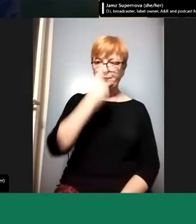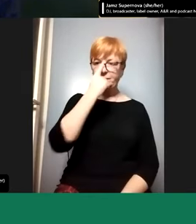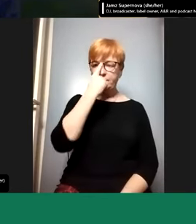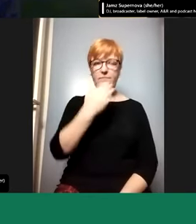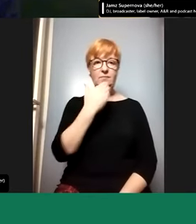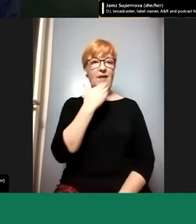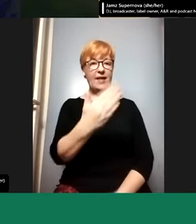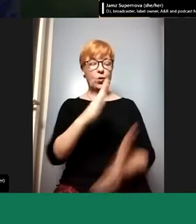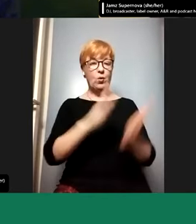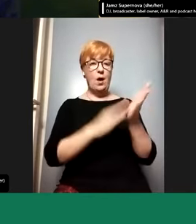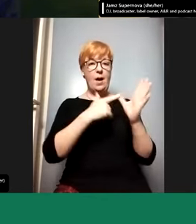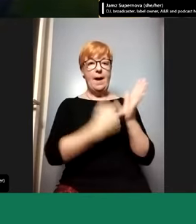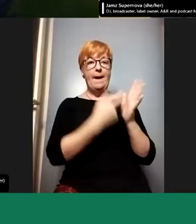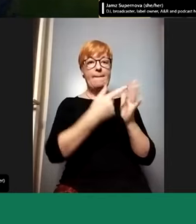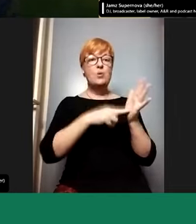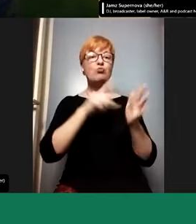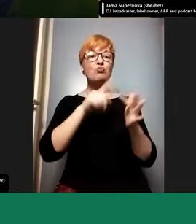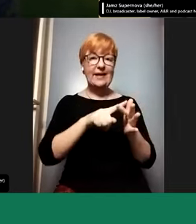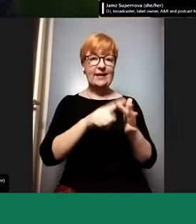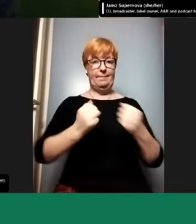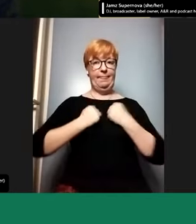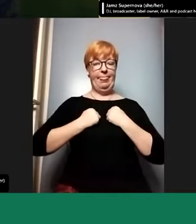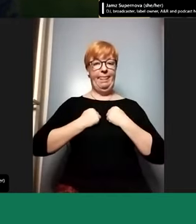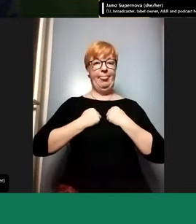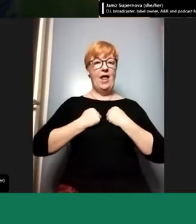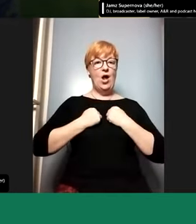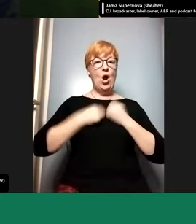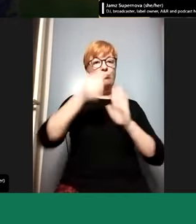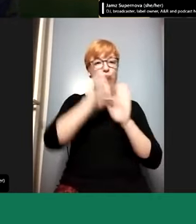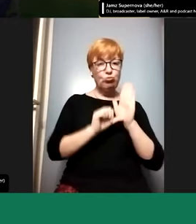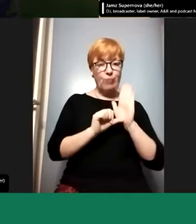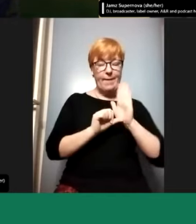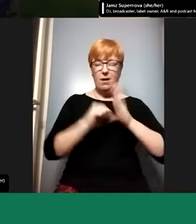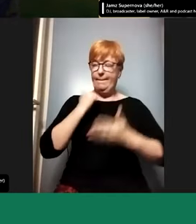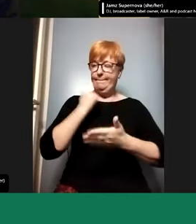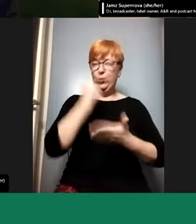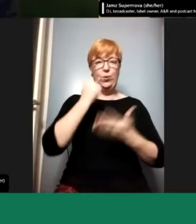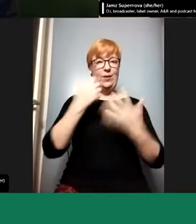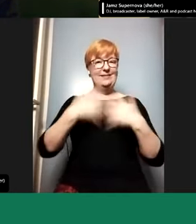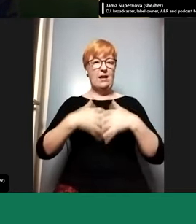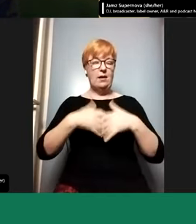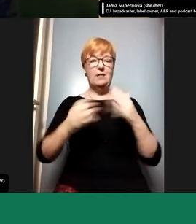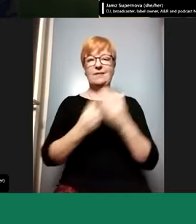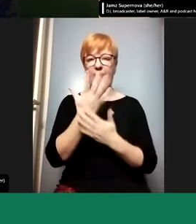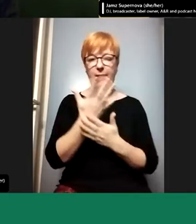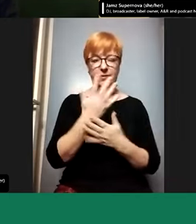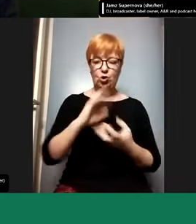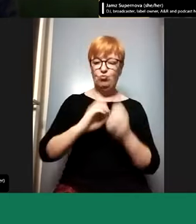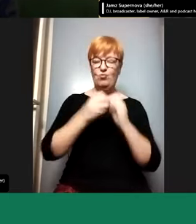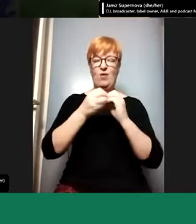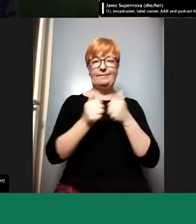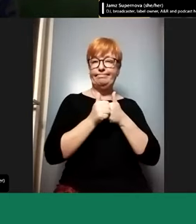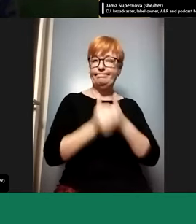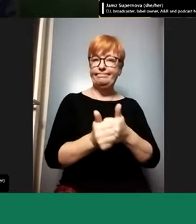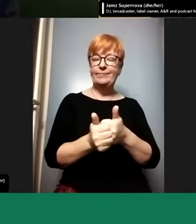Maureen, who is our programmer, for her incredible technical development and creative assistance. And as Sonia already mentioned,